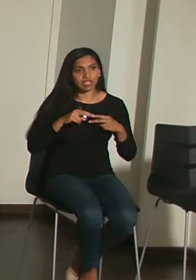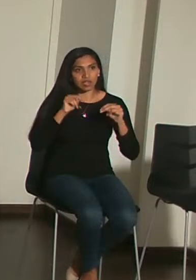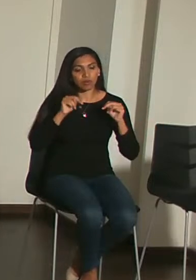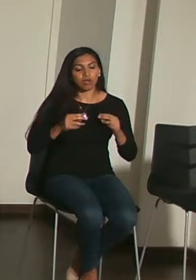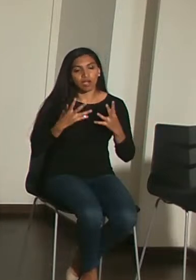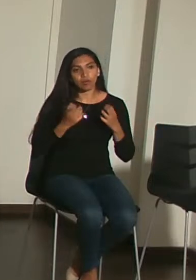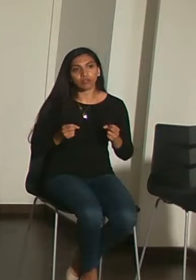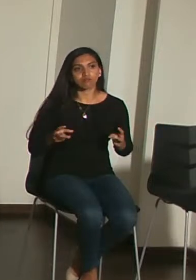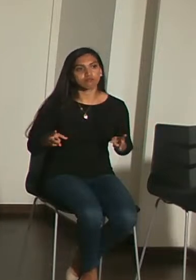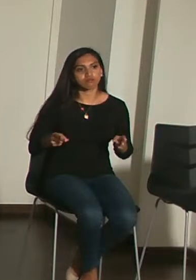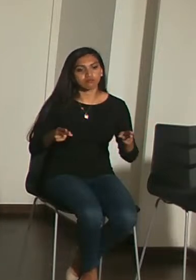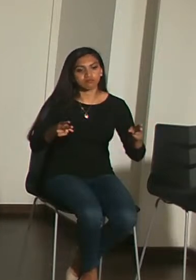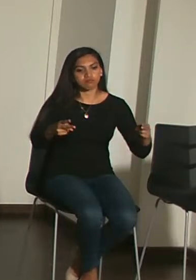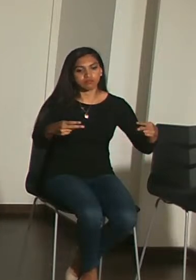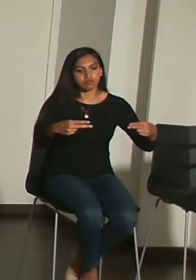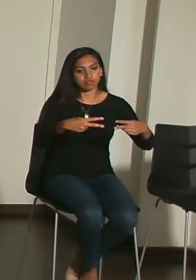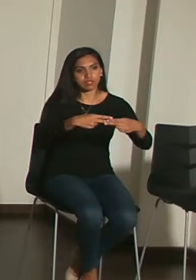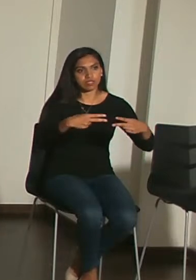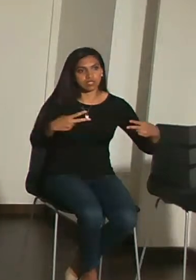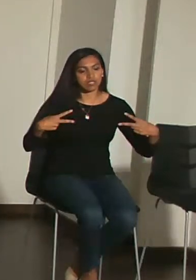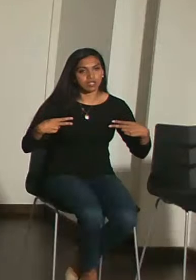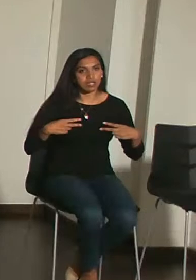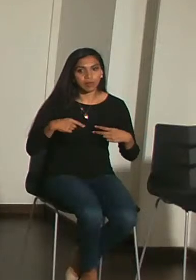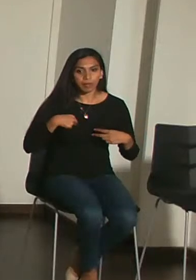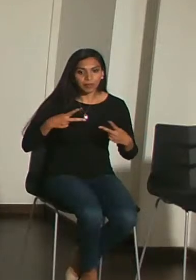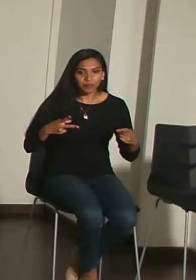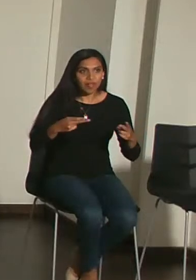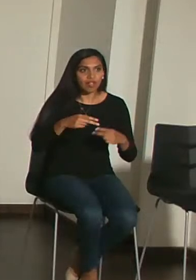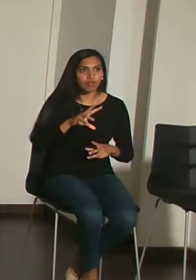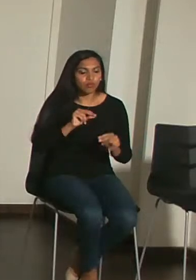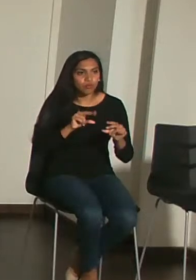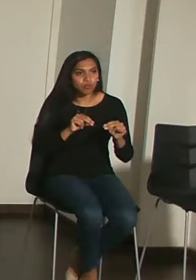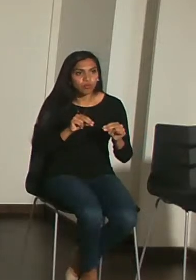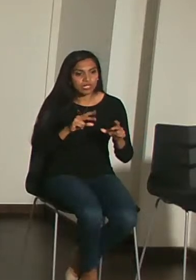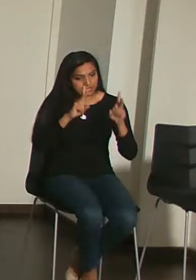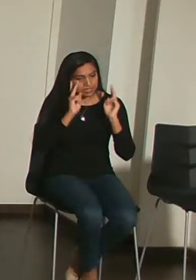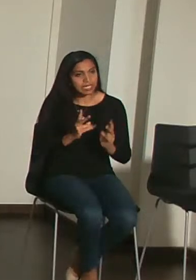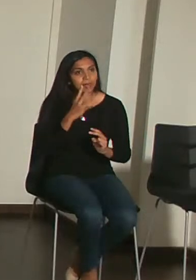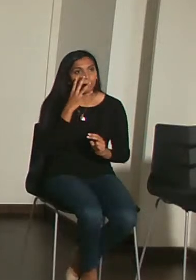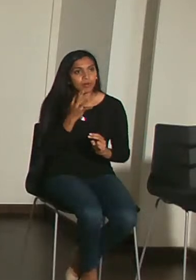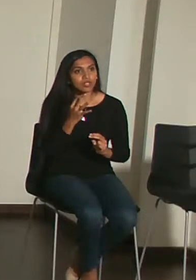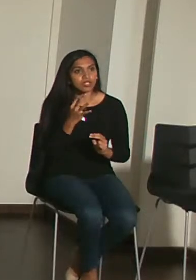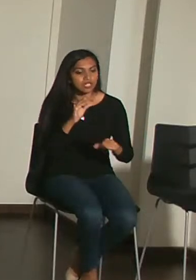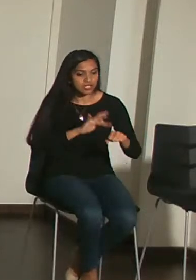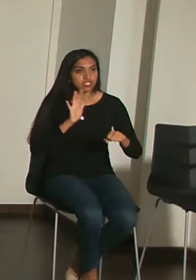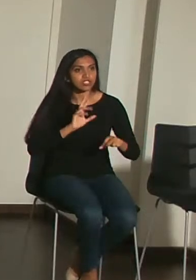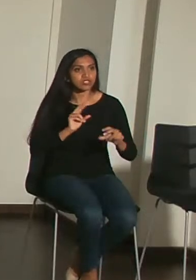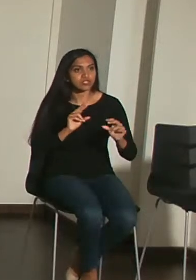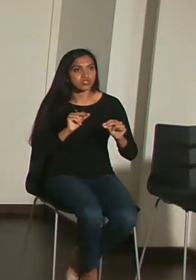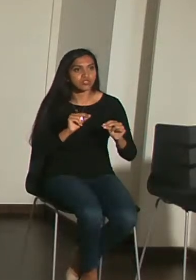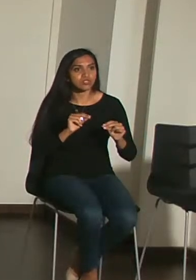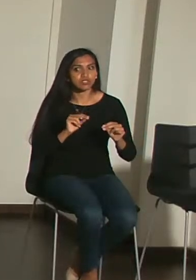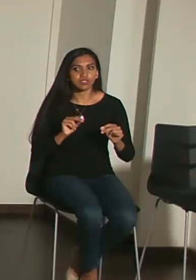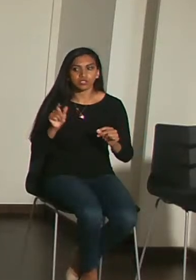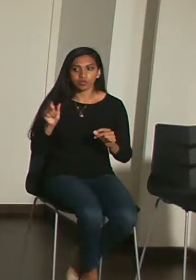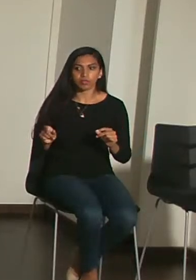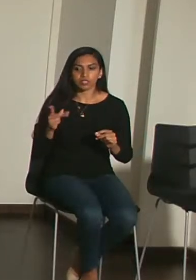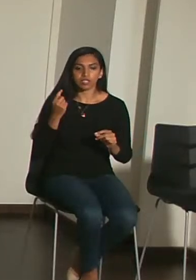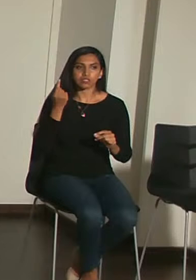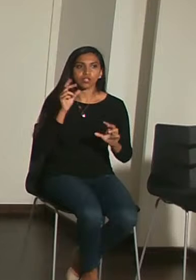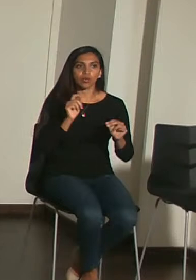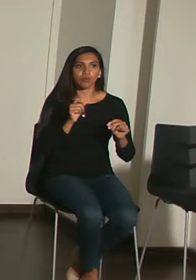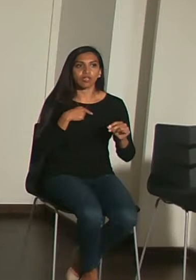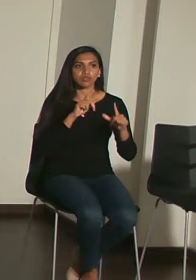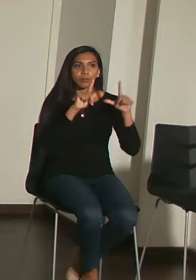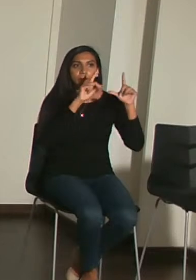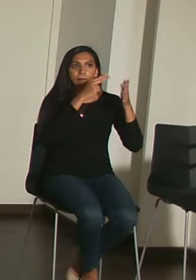many." I didn't know the money, the cost of it, but this costs a lot of money. Don't touch it. Okay, we did. So